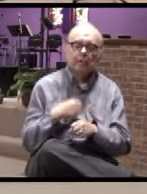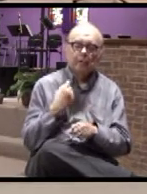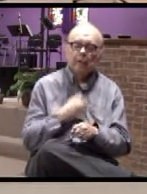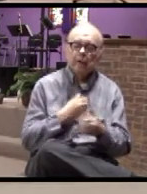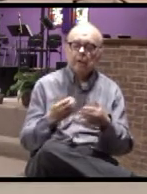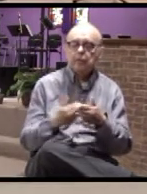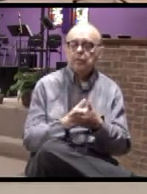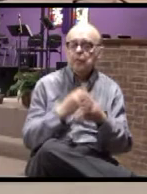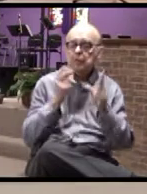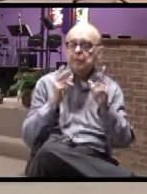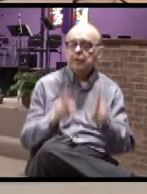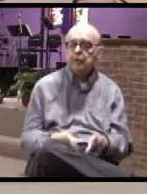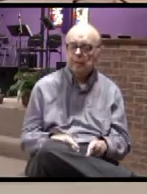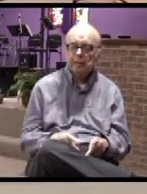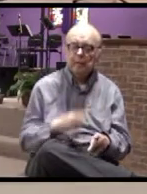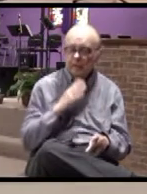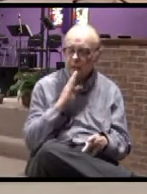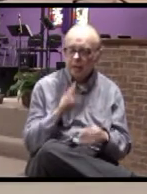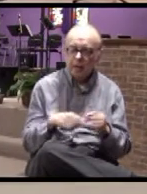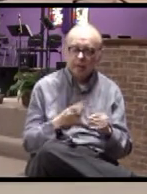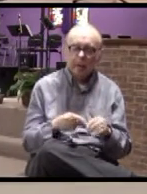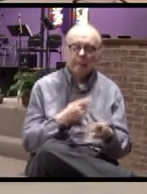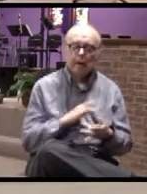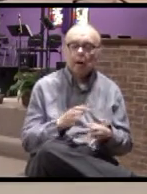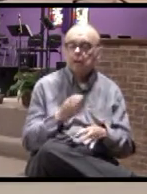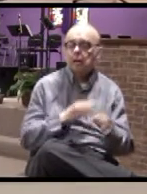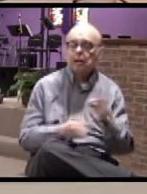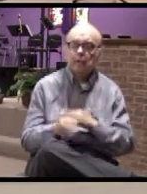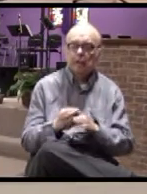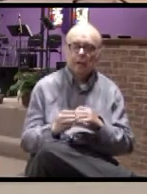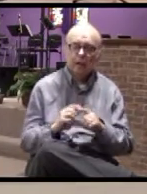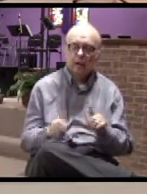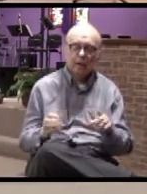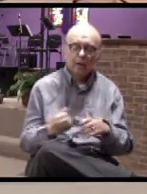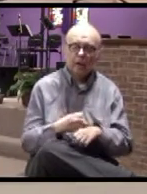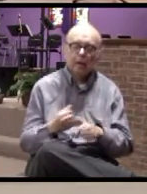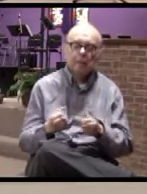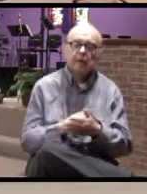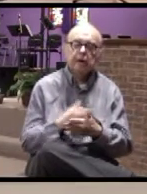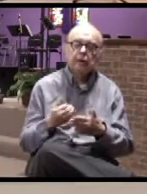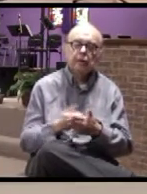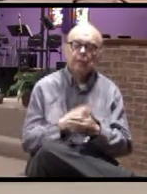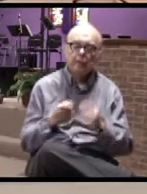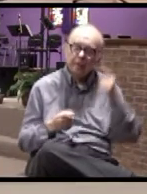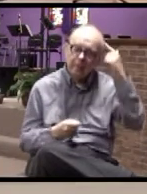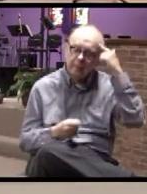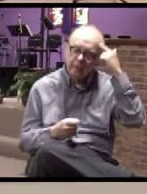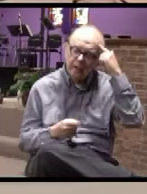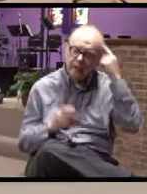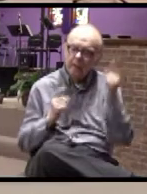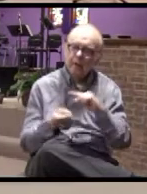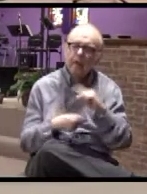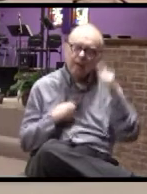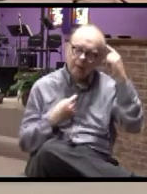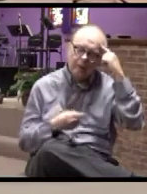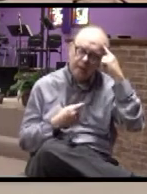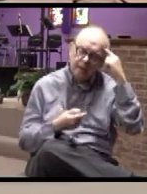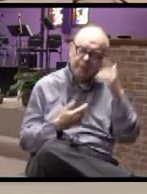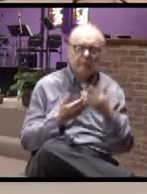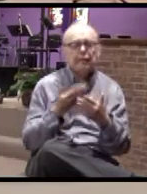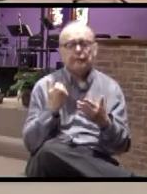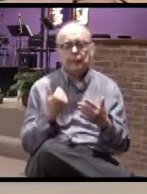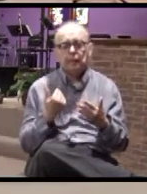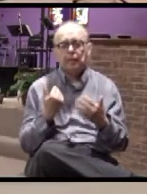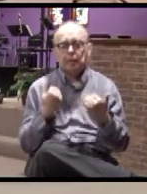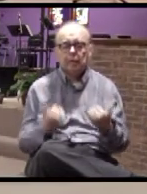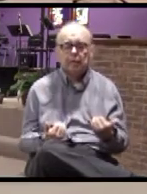new creature. We talk about a heart transplant, but it's a renewing of the mind. It's changing our thoughts from what they used to